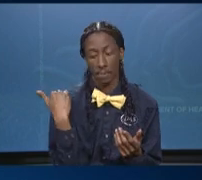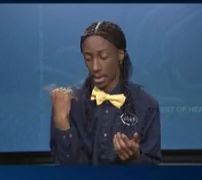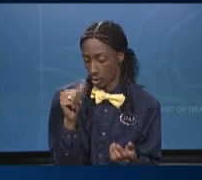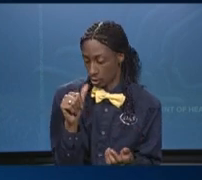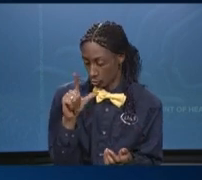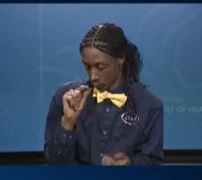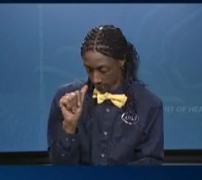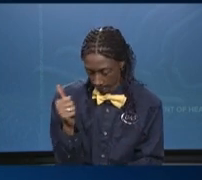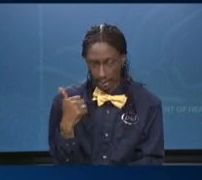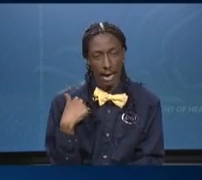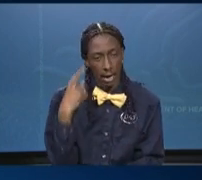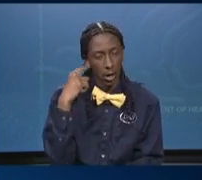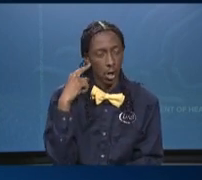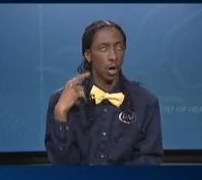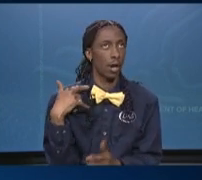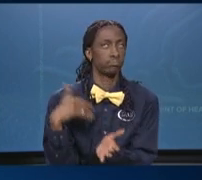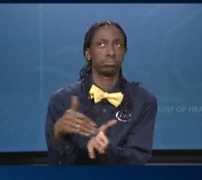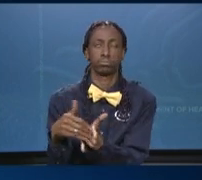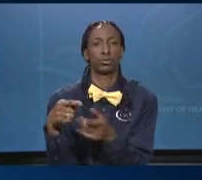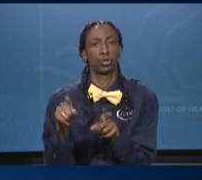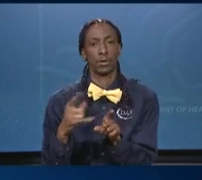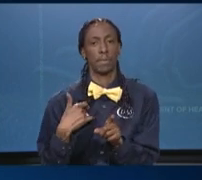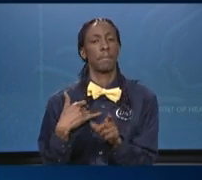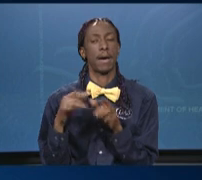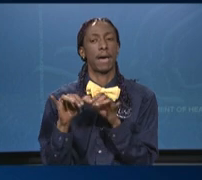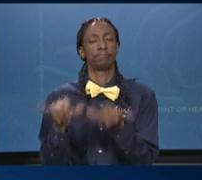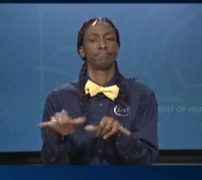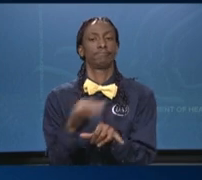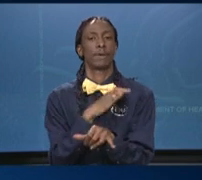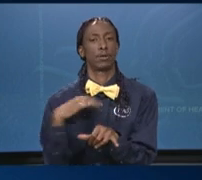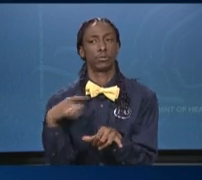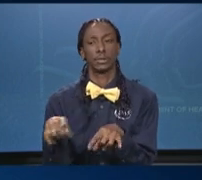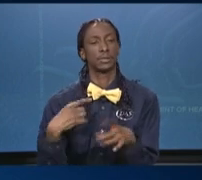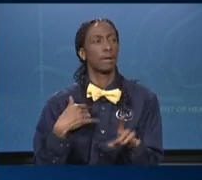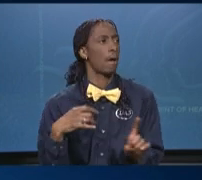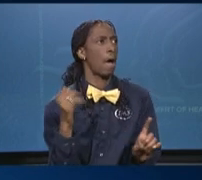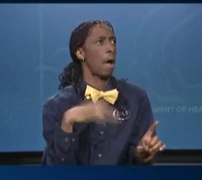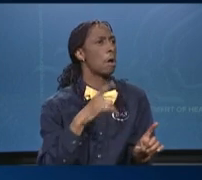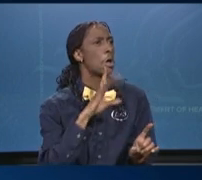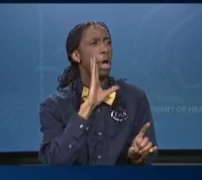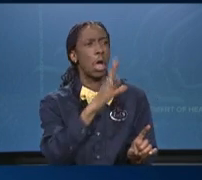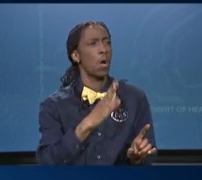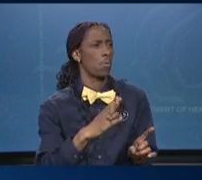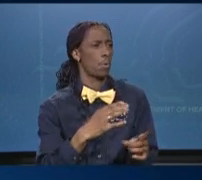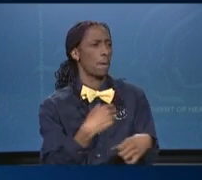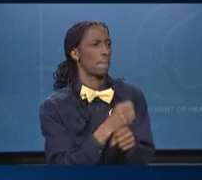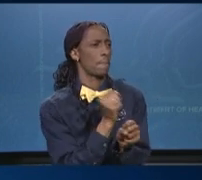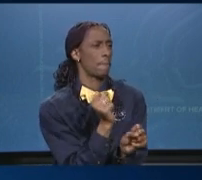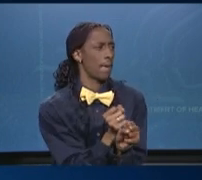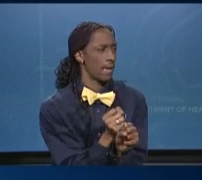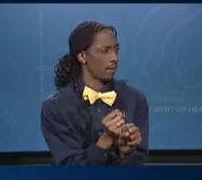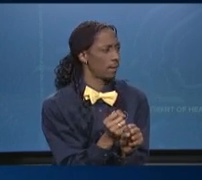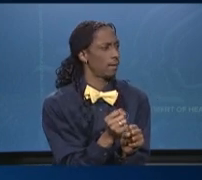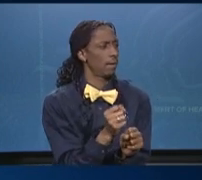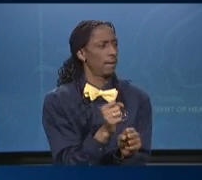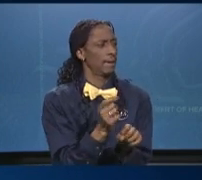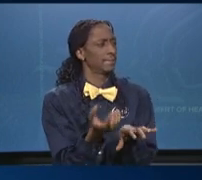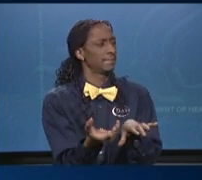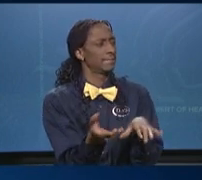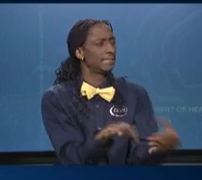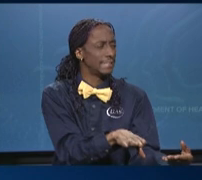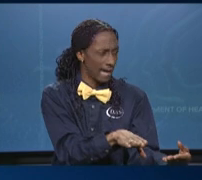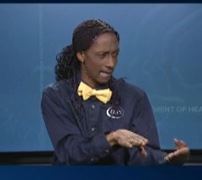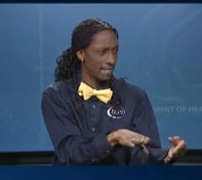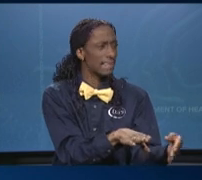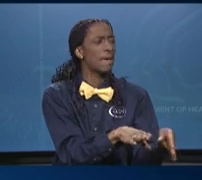heard them all the time when I was in Congress. It was, this is going to create death panels. The Affordable Care Act will lead to